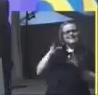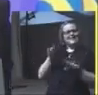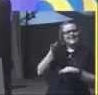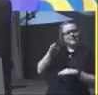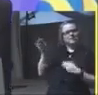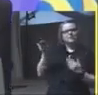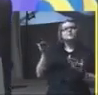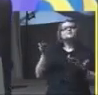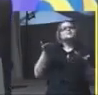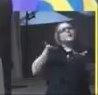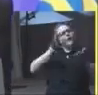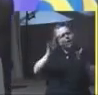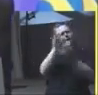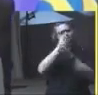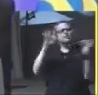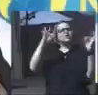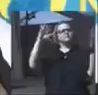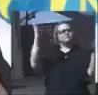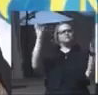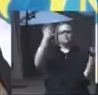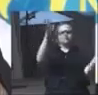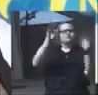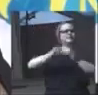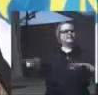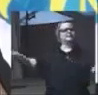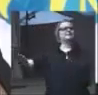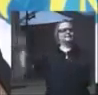let freedom ring. Ring.